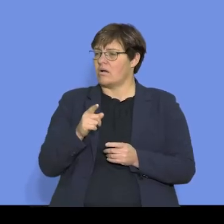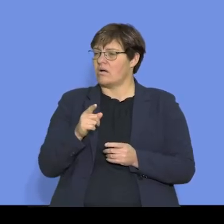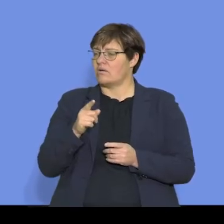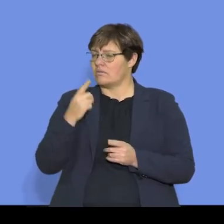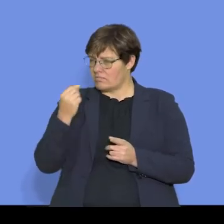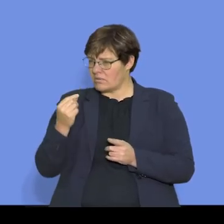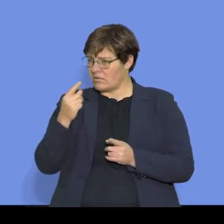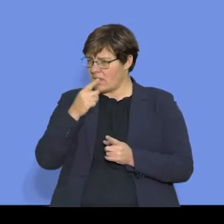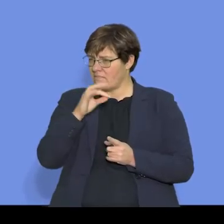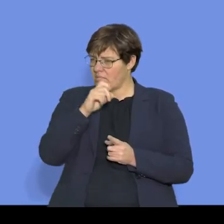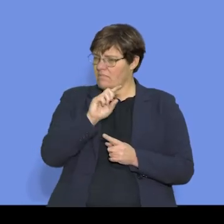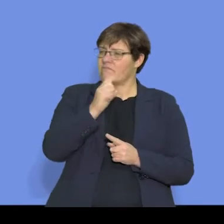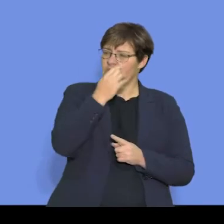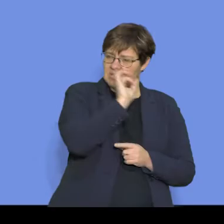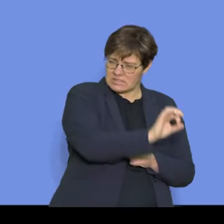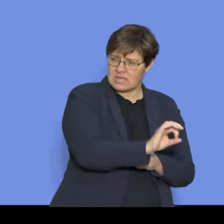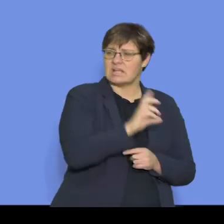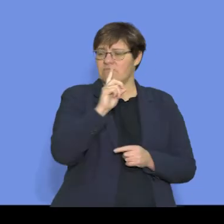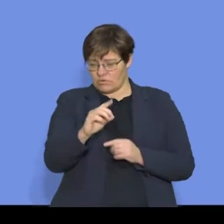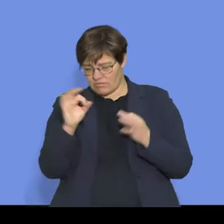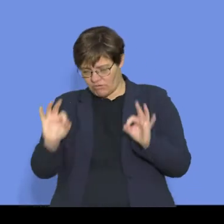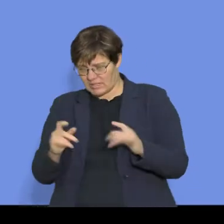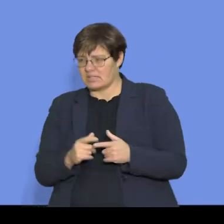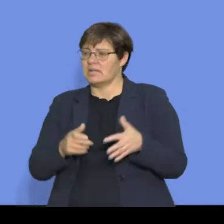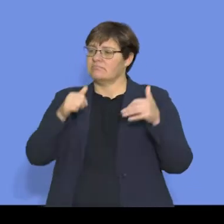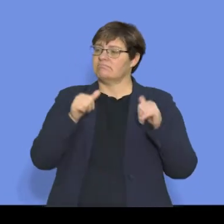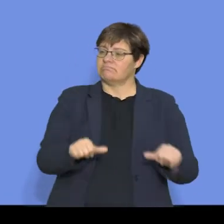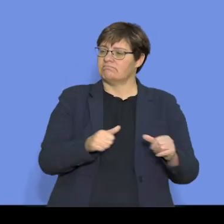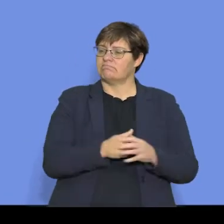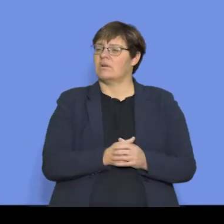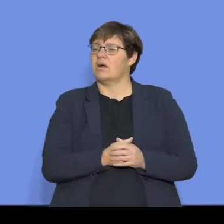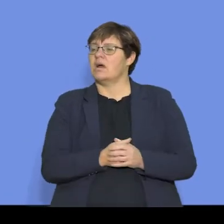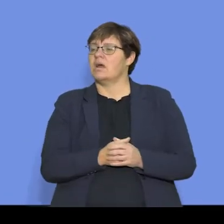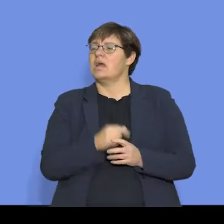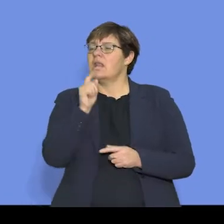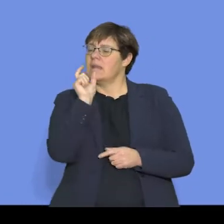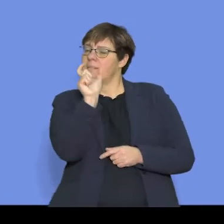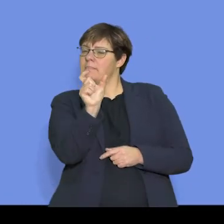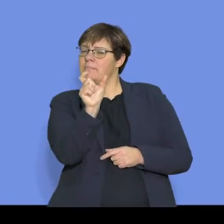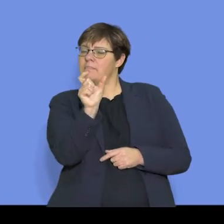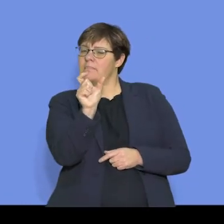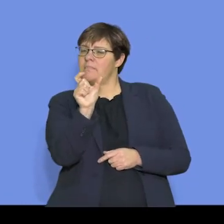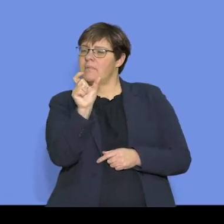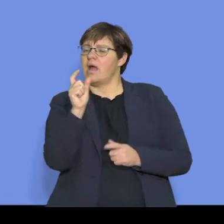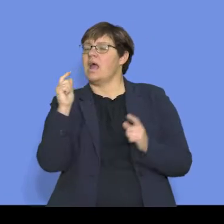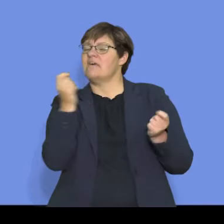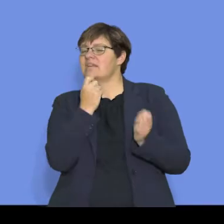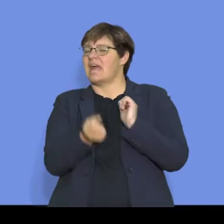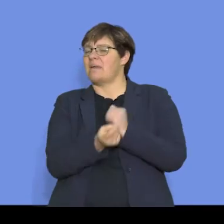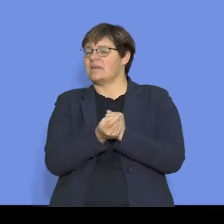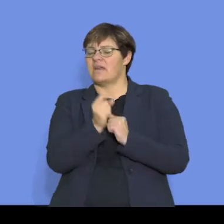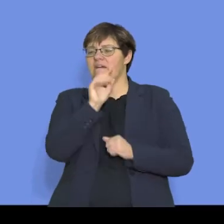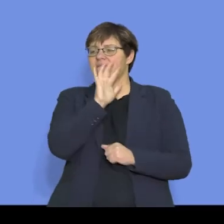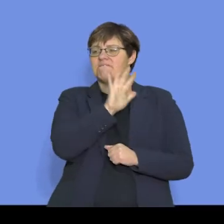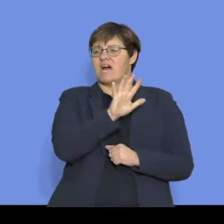period have we done that? The amphibians first appeared in the Devonian. Then, what do we term the event that